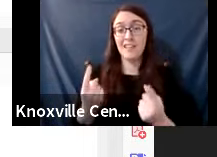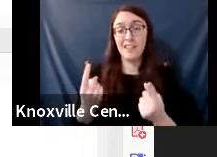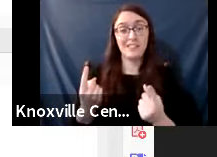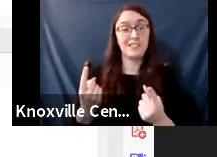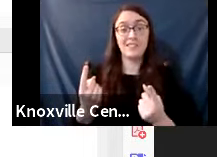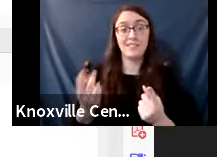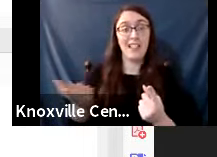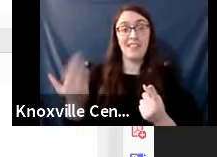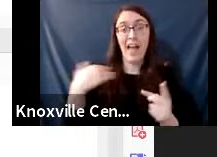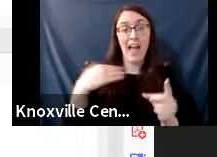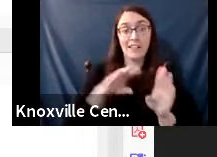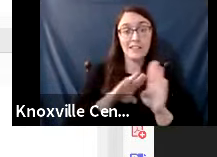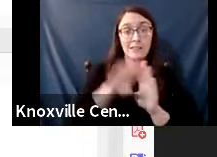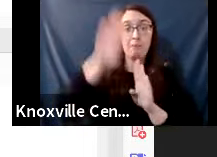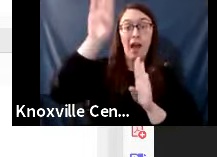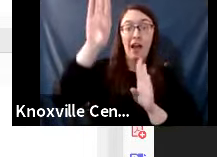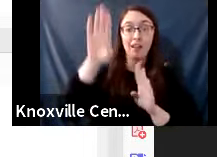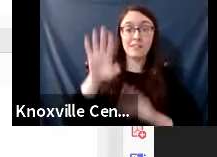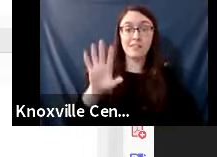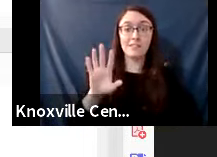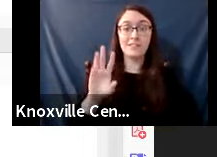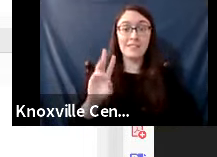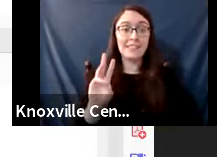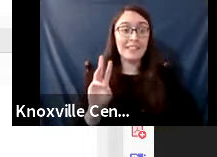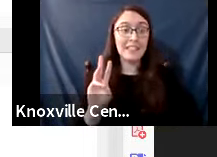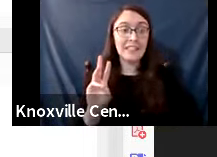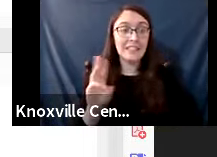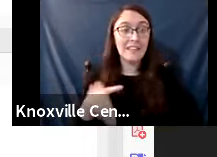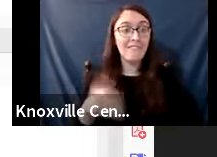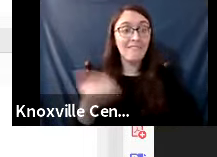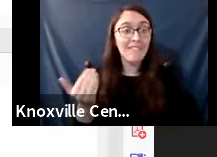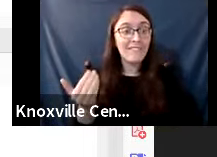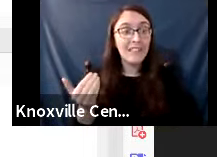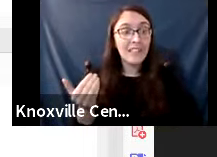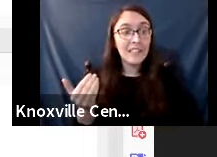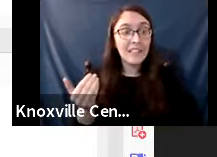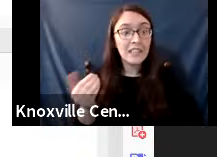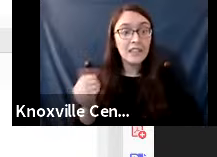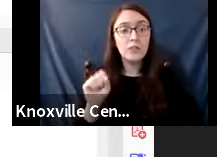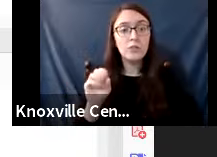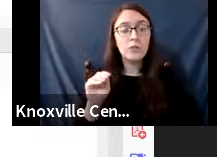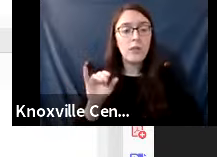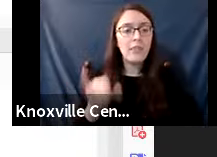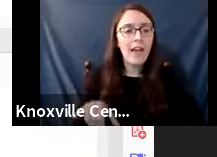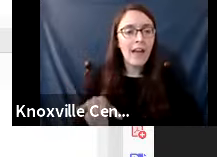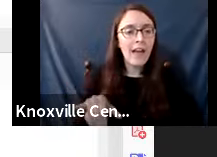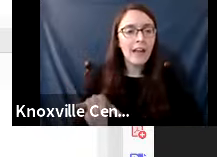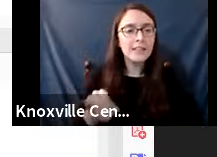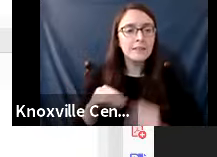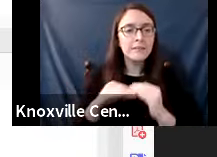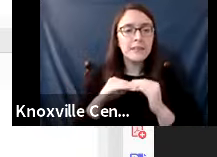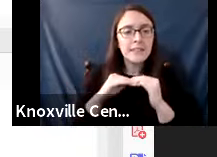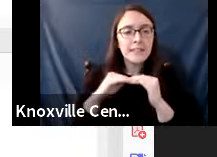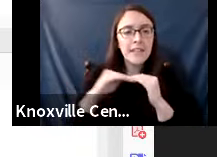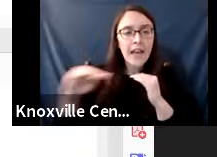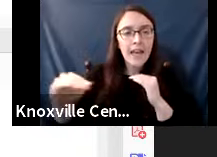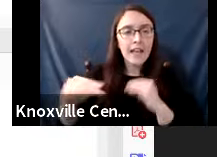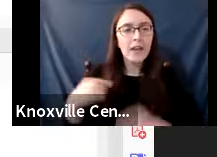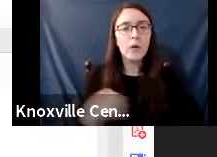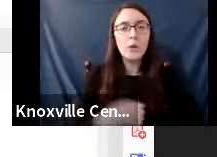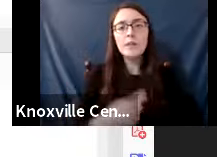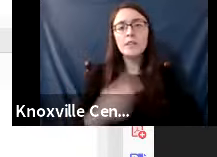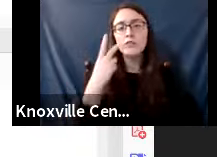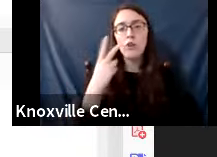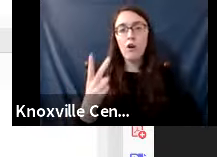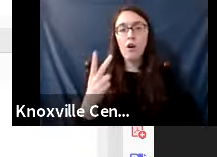had at 615. And so that has been steady. We see it on our capacity call that